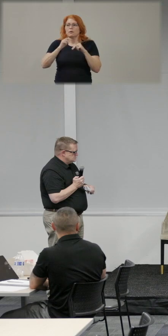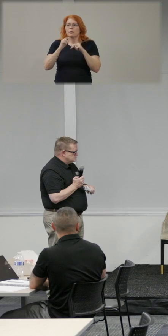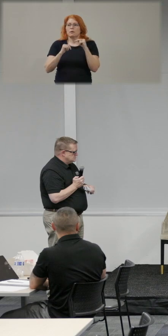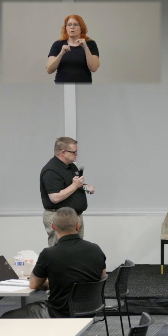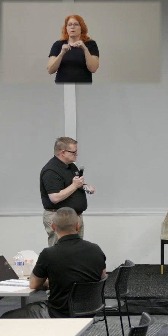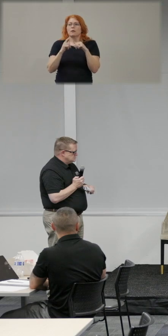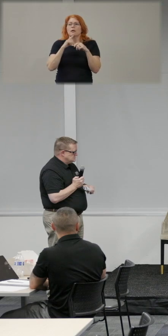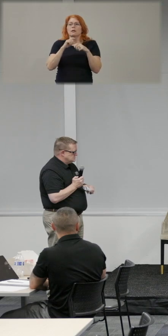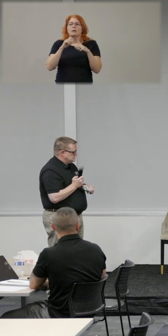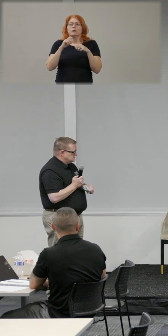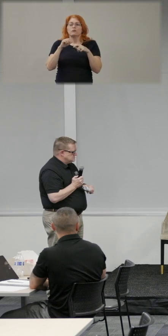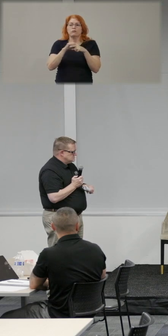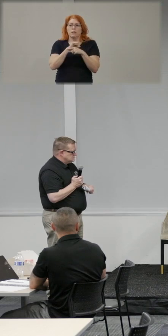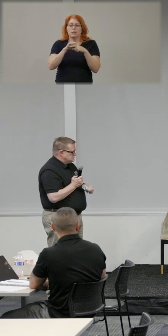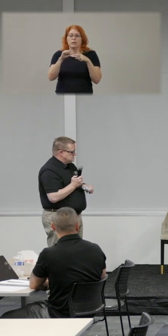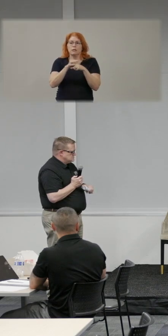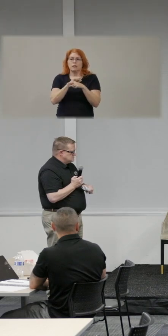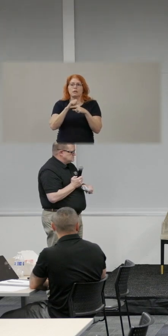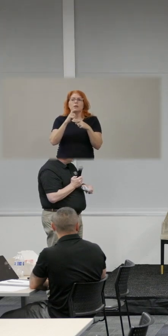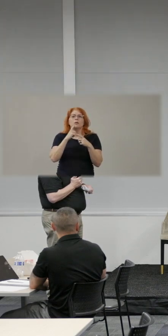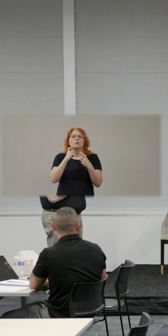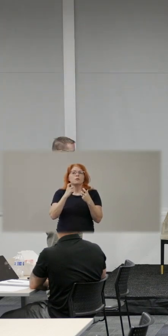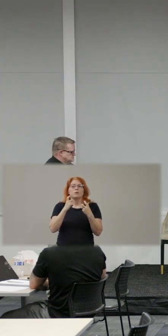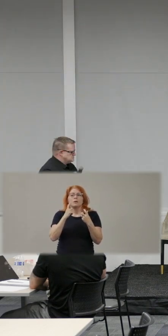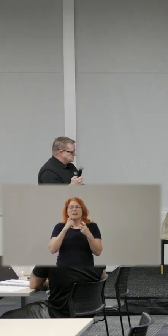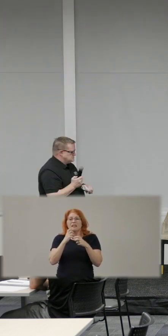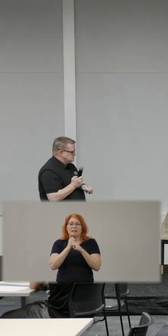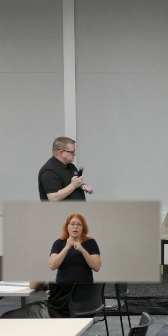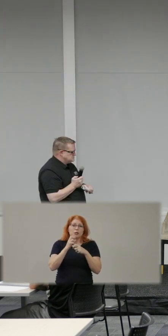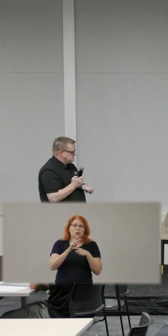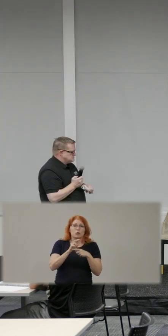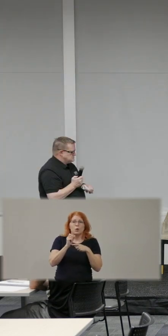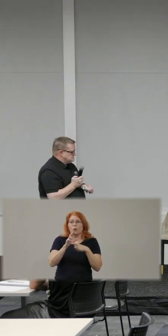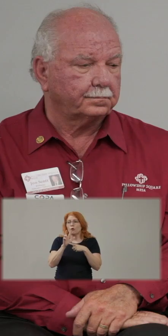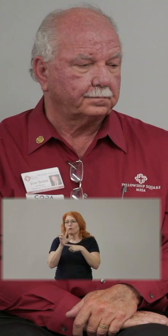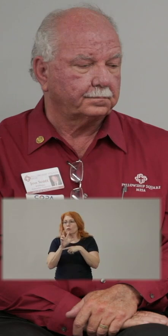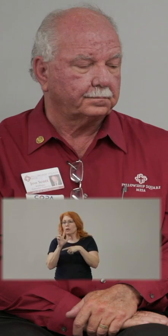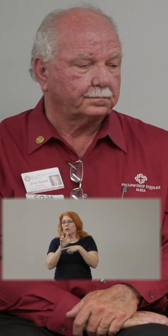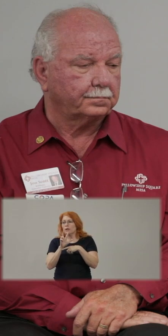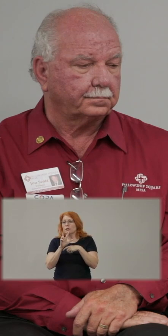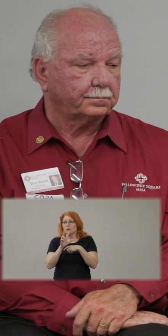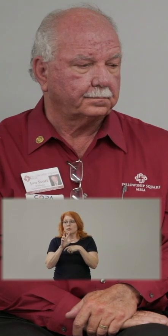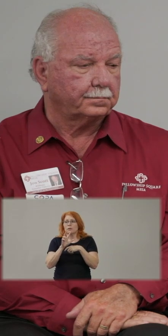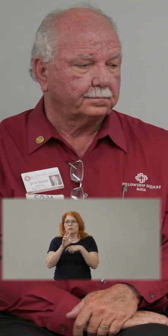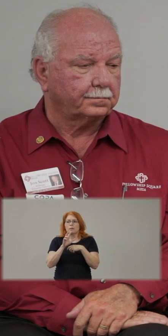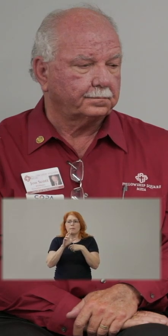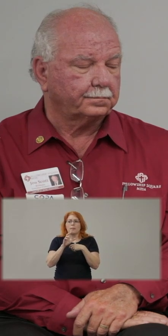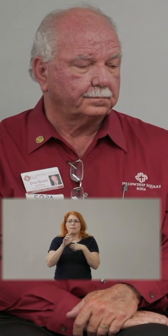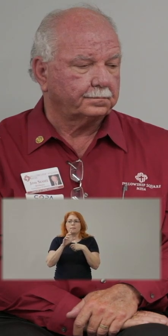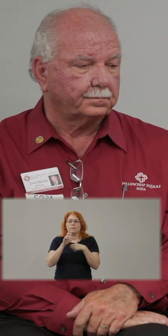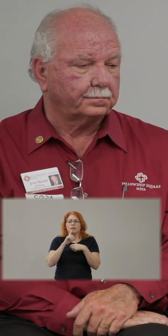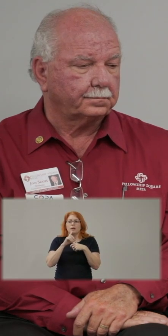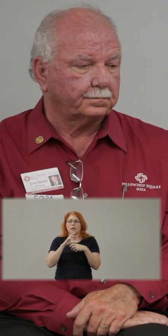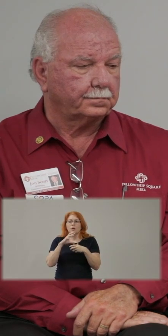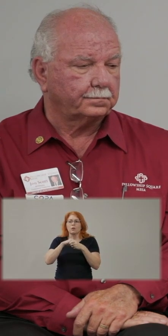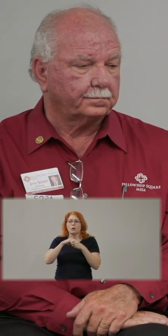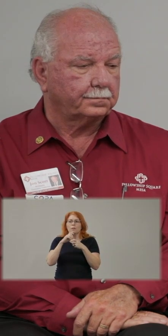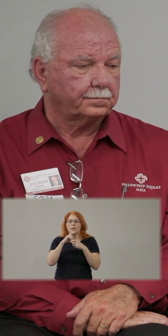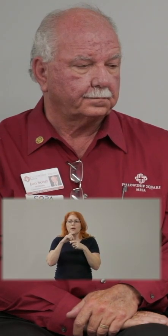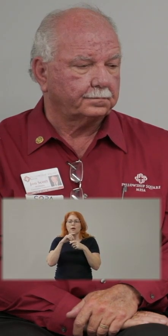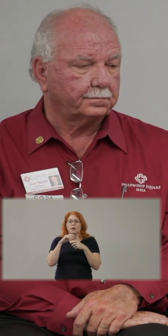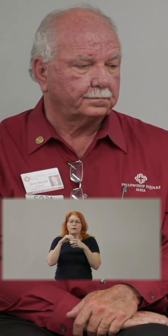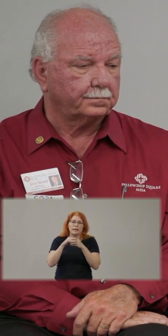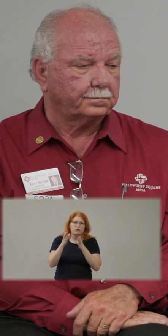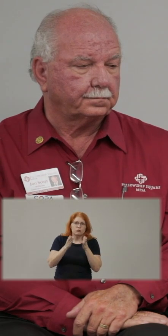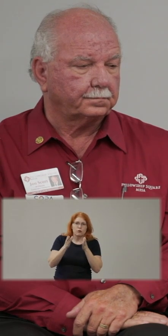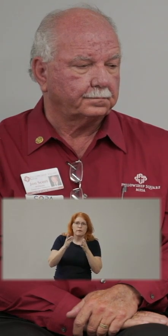employee at our trainings. So if we can get 2 or 3, then they can take that back and incorporate it in their in-services or